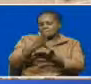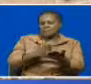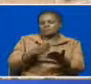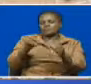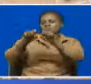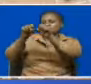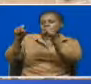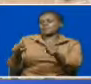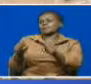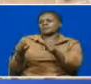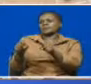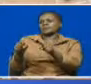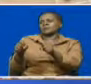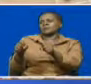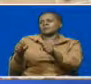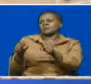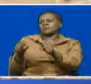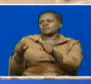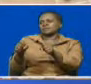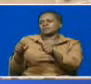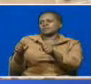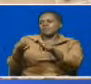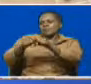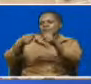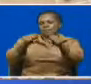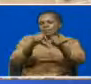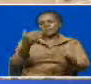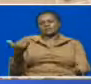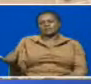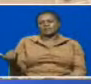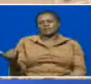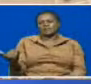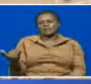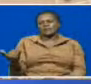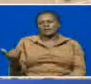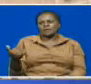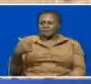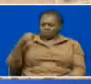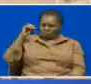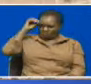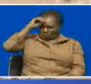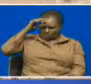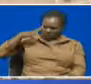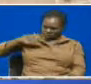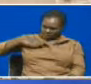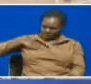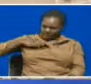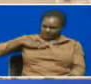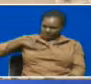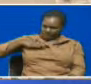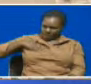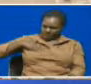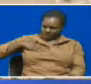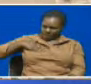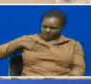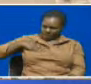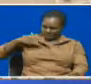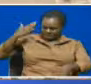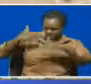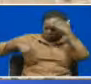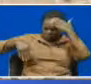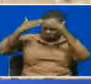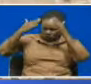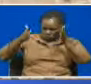society that ruins the child. So in my opinion, and from my